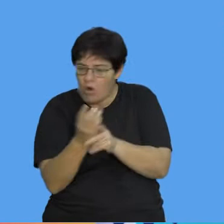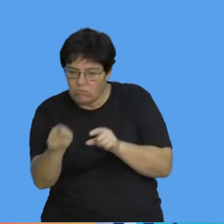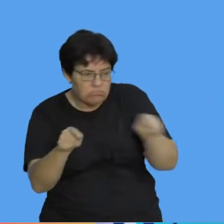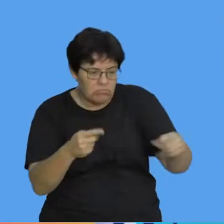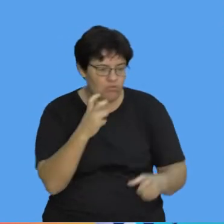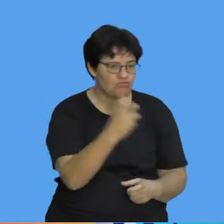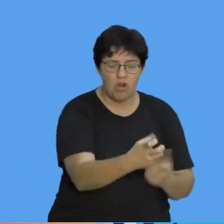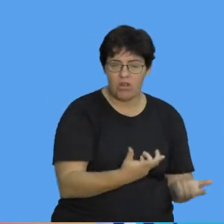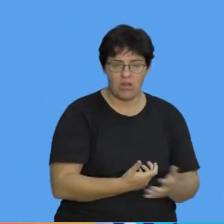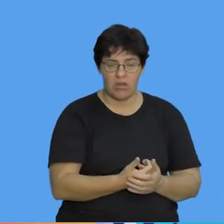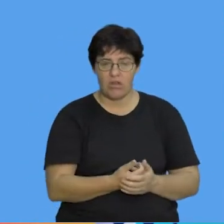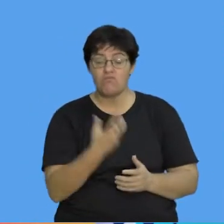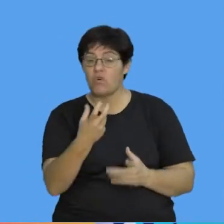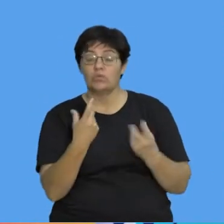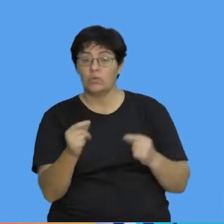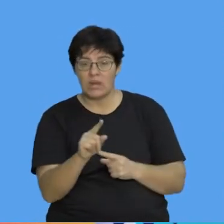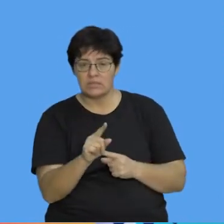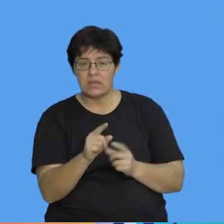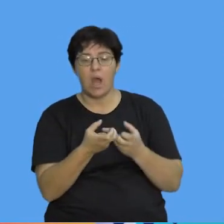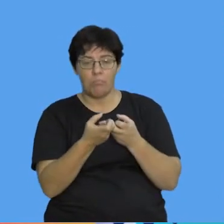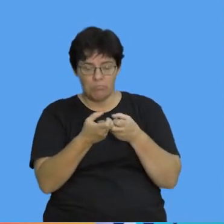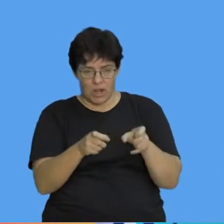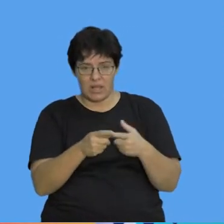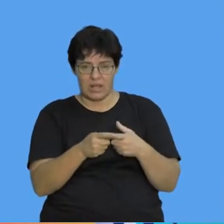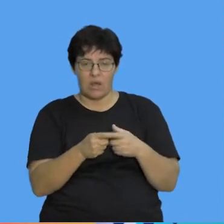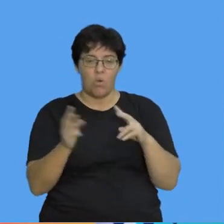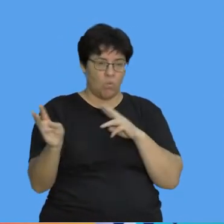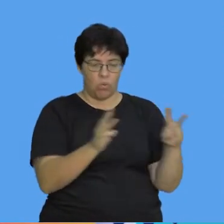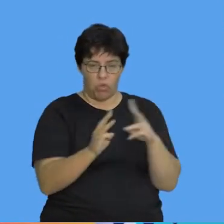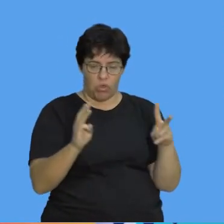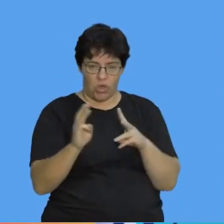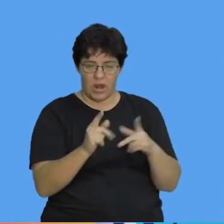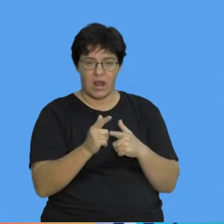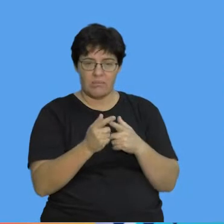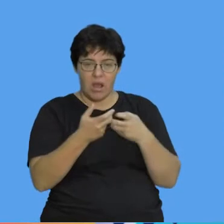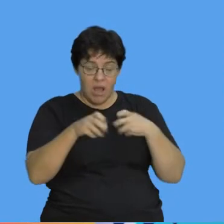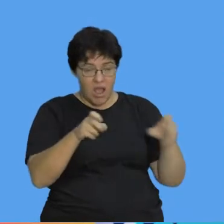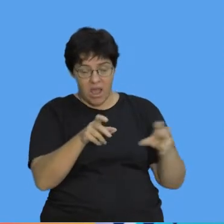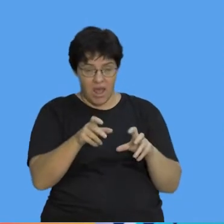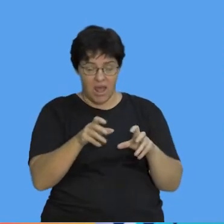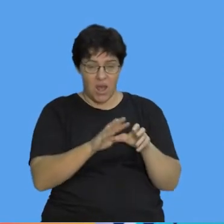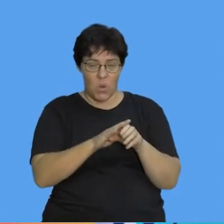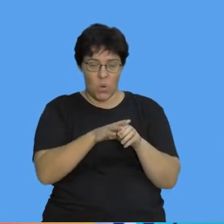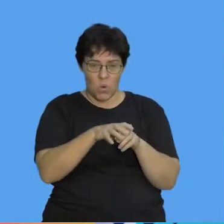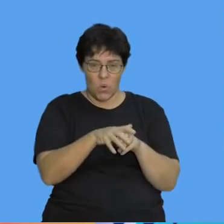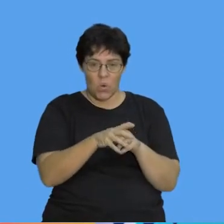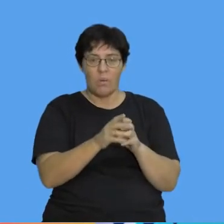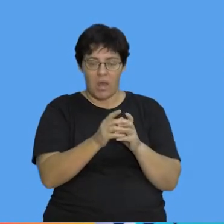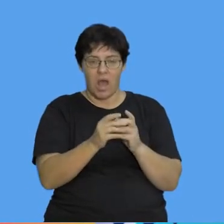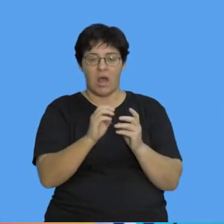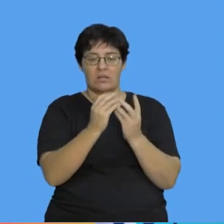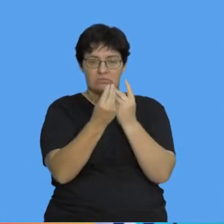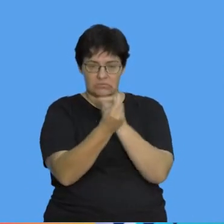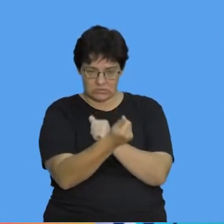grows on the rocks, and what does it do to the rocks? It breaks the rocks down by weathering, And when we break the rocks down, we